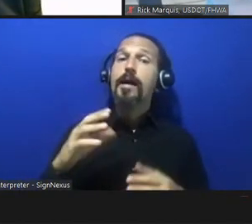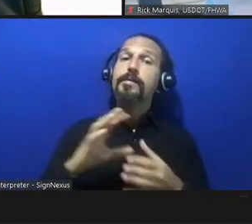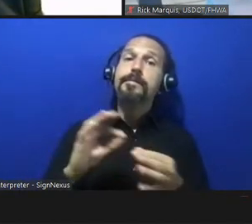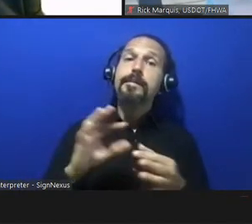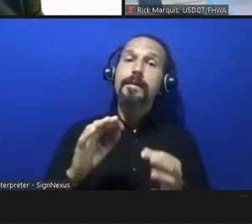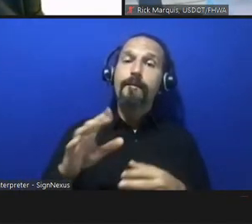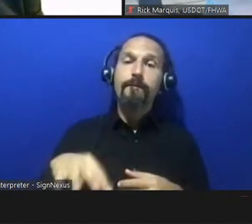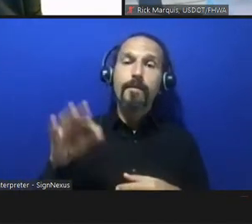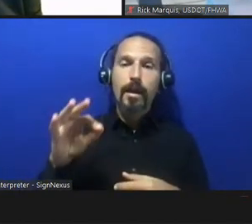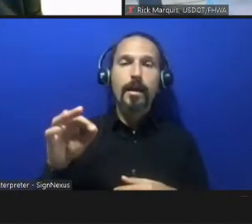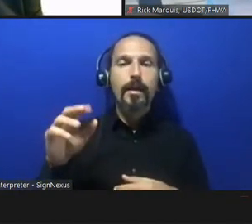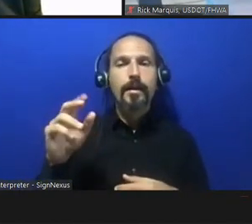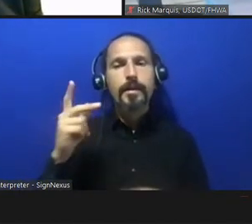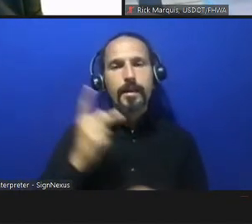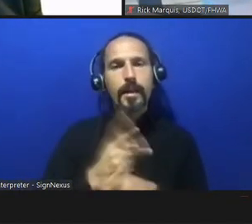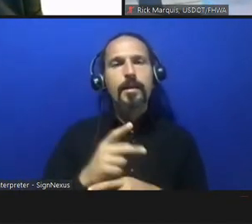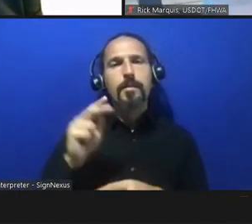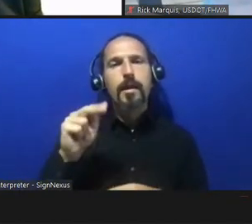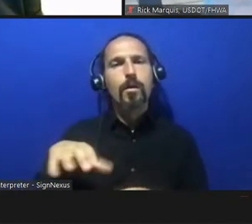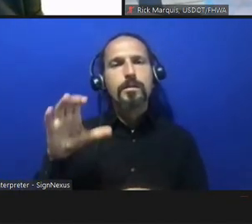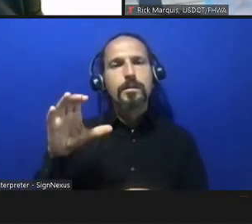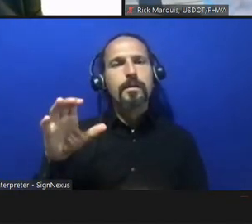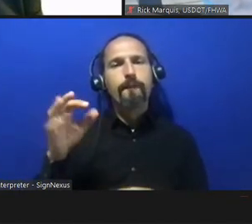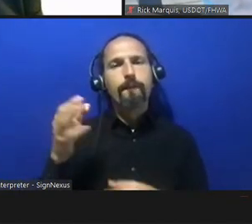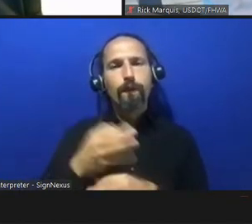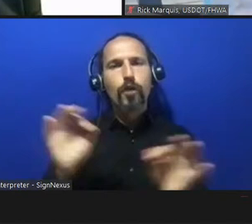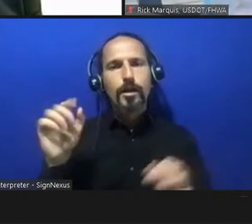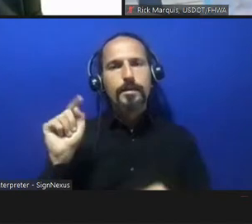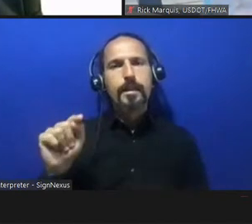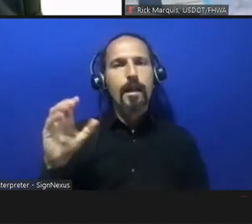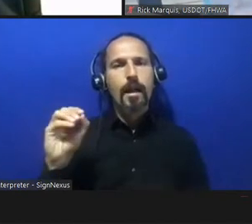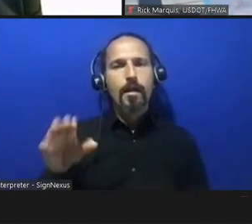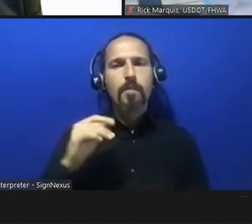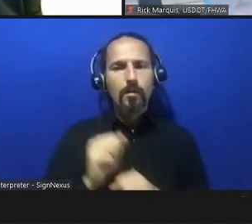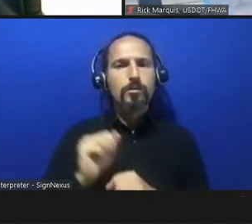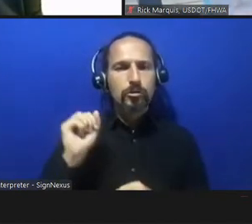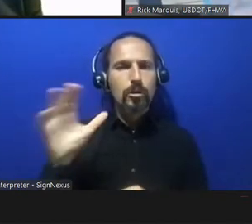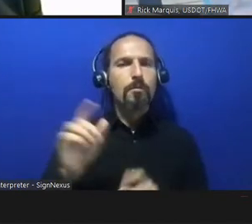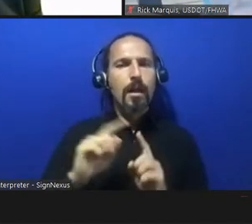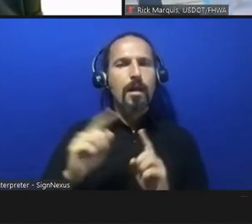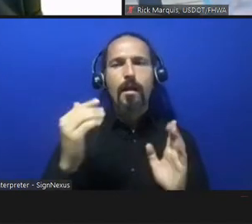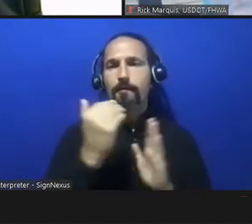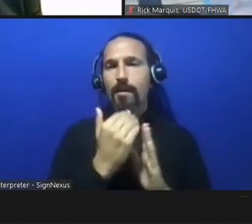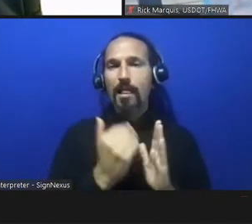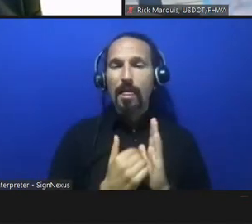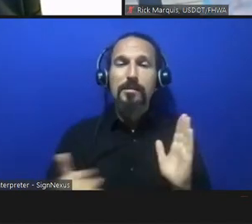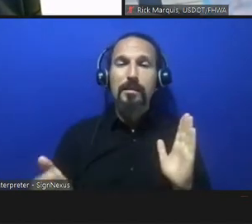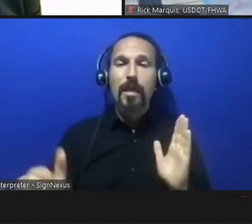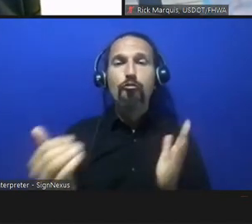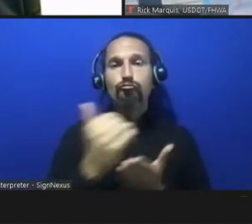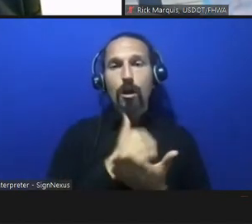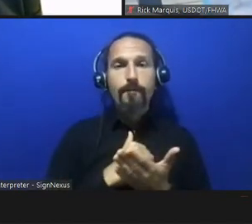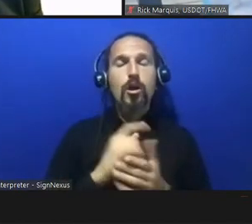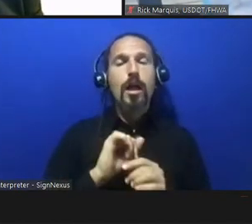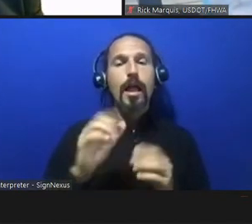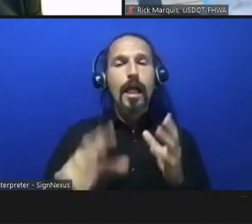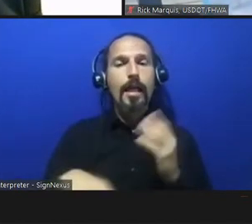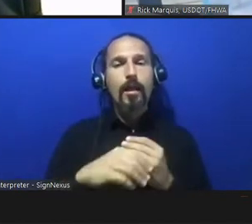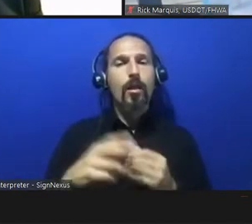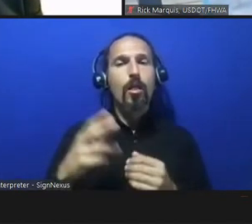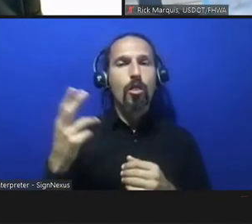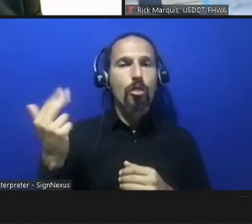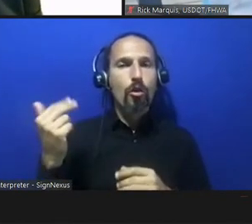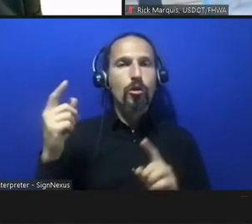found to keep nyc free.com and i will submit it but we have a list of revenues and additionally 13